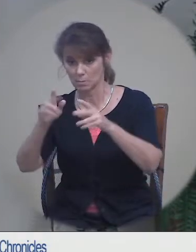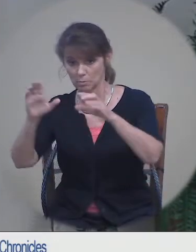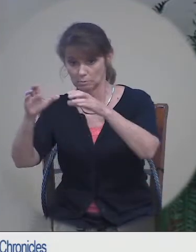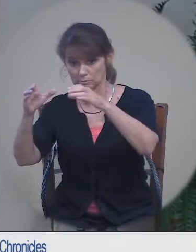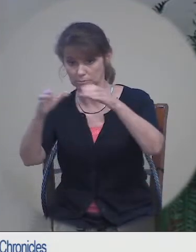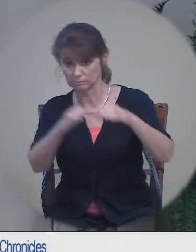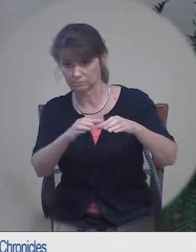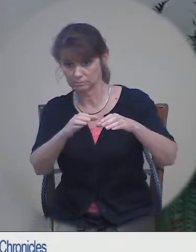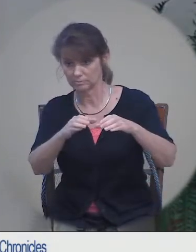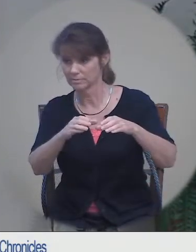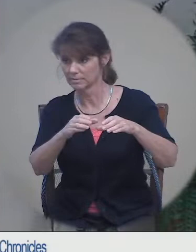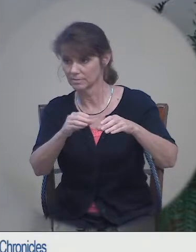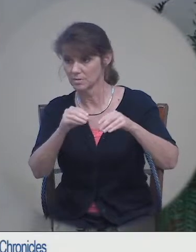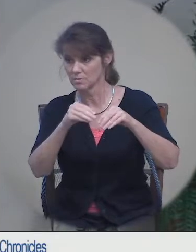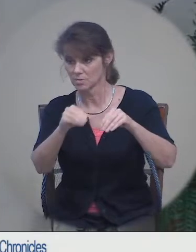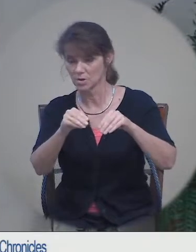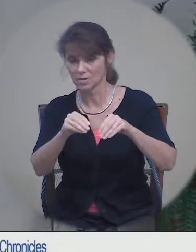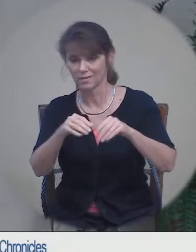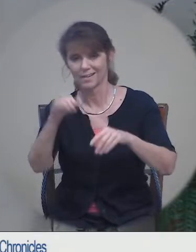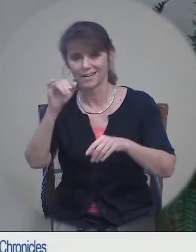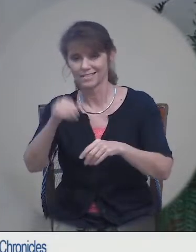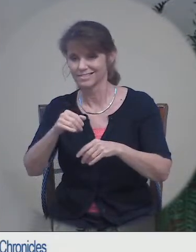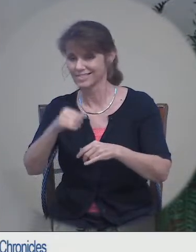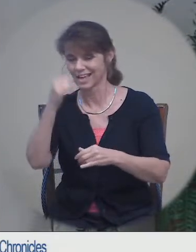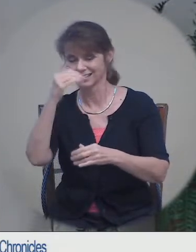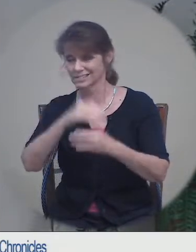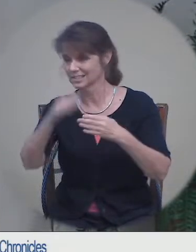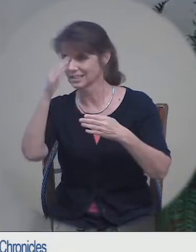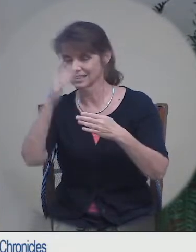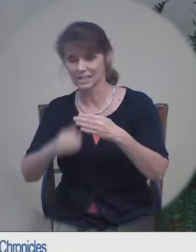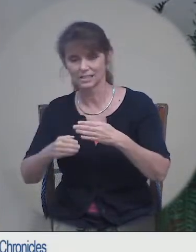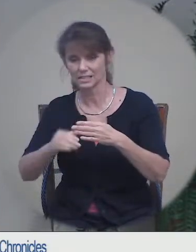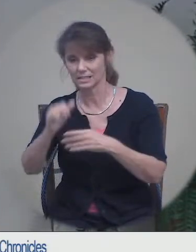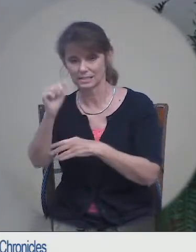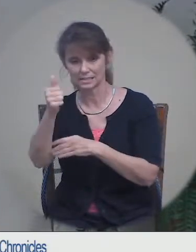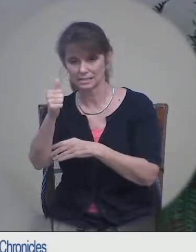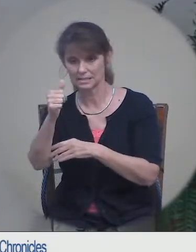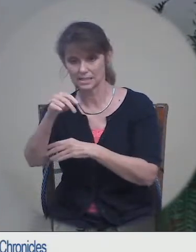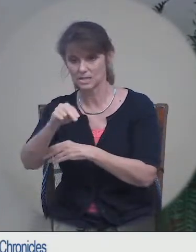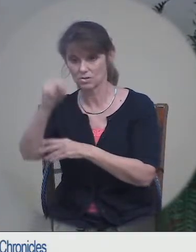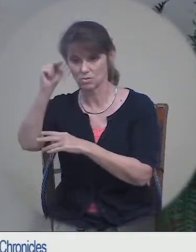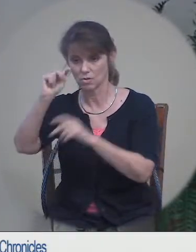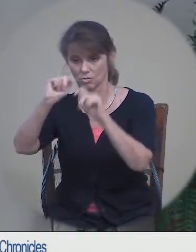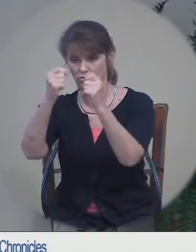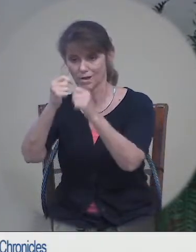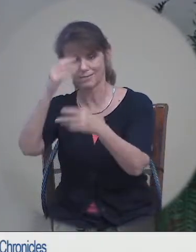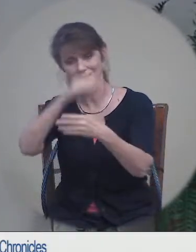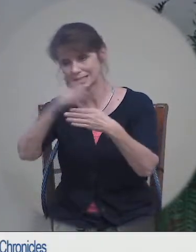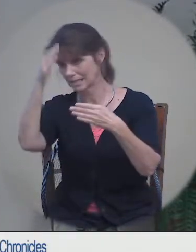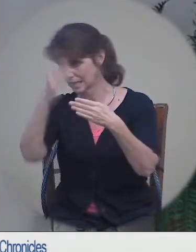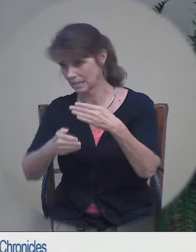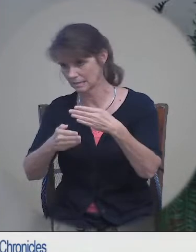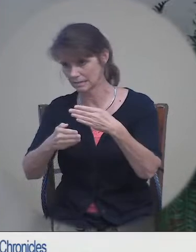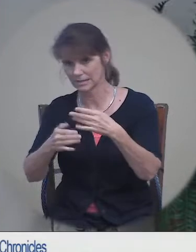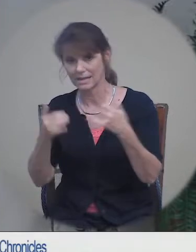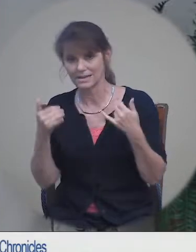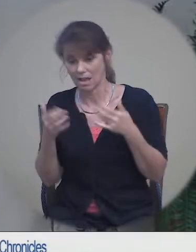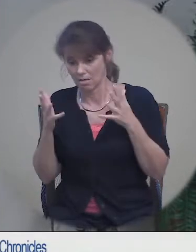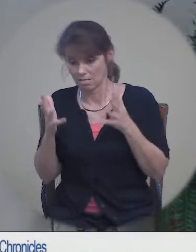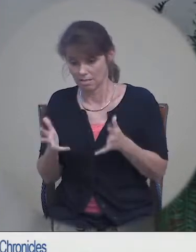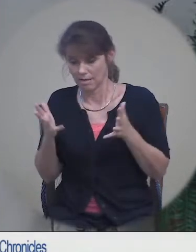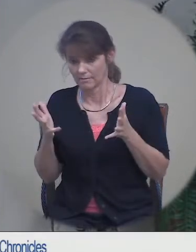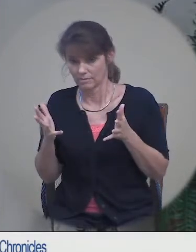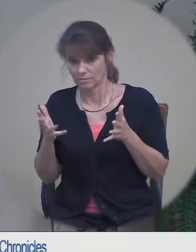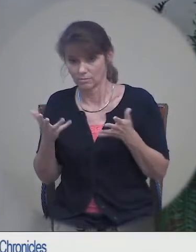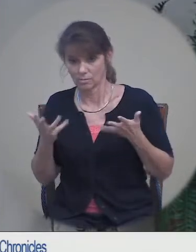thus ending the 10 northern tribes, or the reign of the kings of the 10 northern tribes. And all we have left at this point, at least